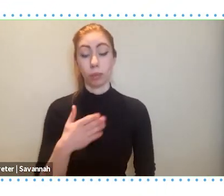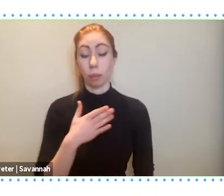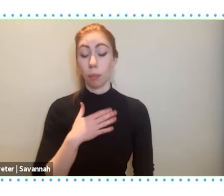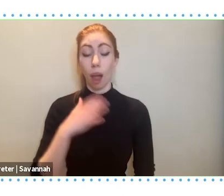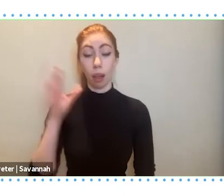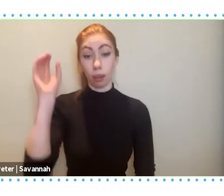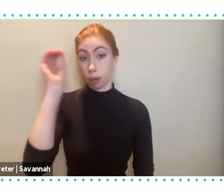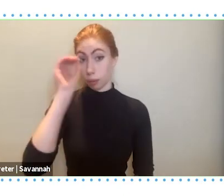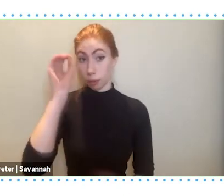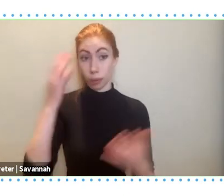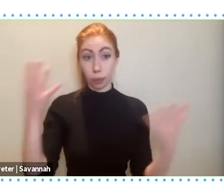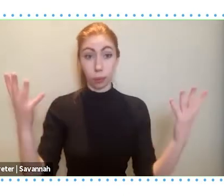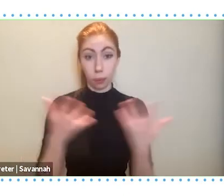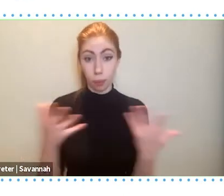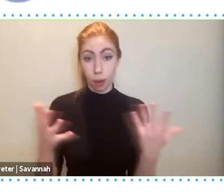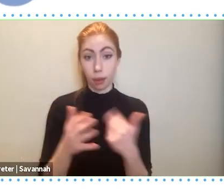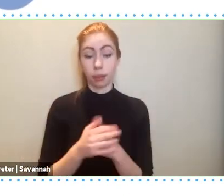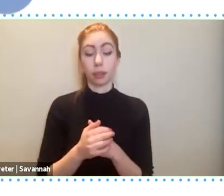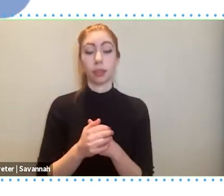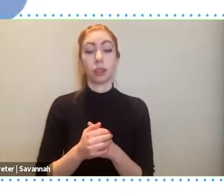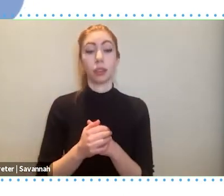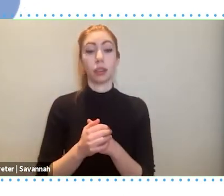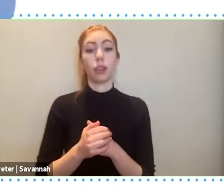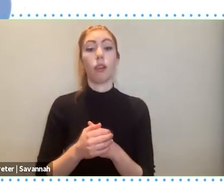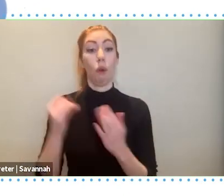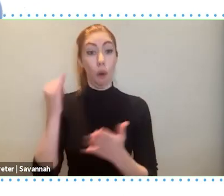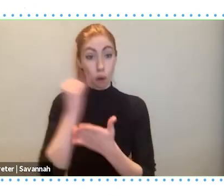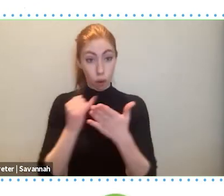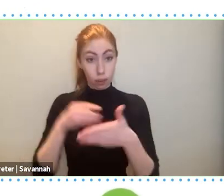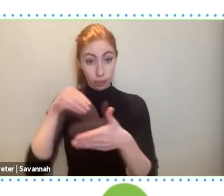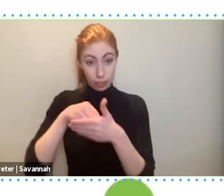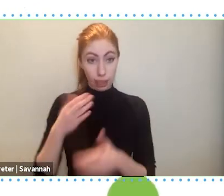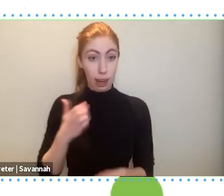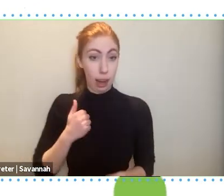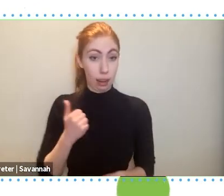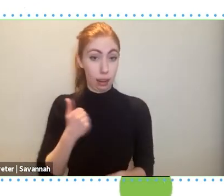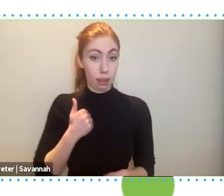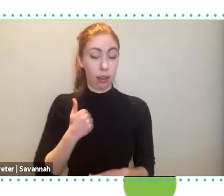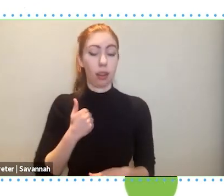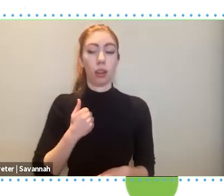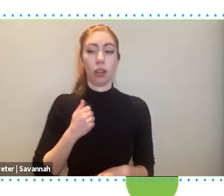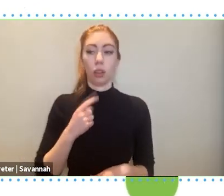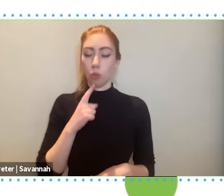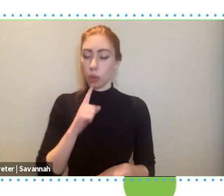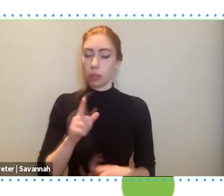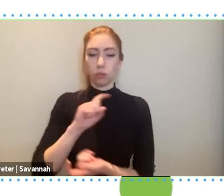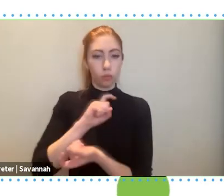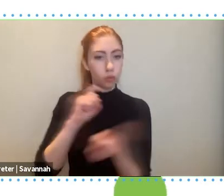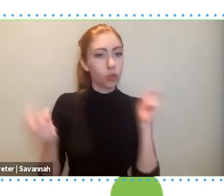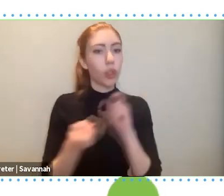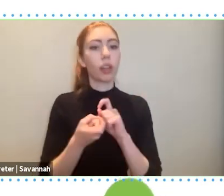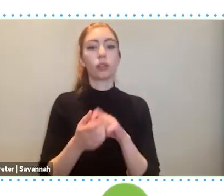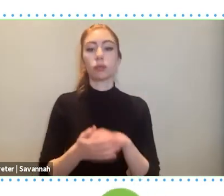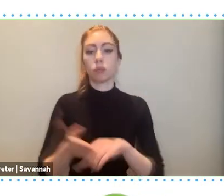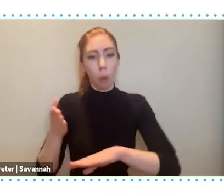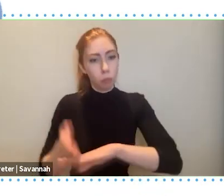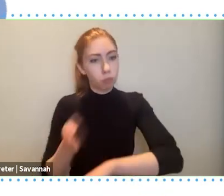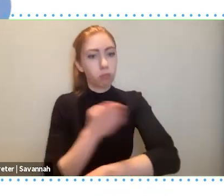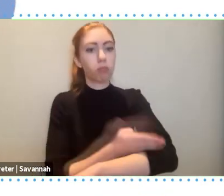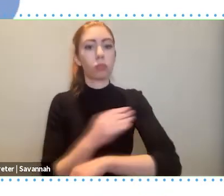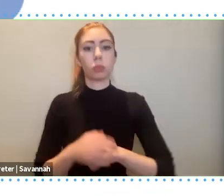Canada move forward thoughtfully on systemic change for the betterment of workers. As Jeanne said,